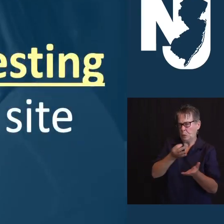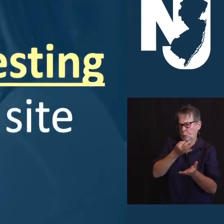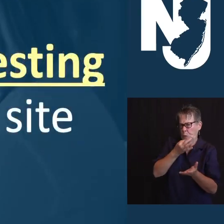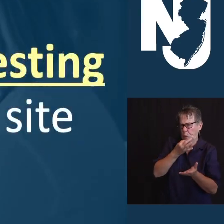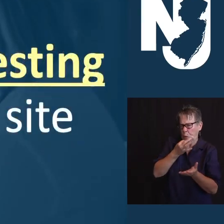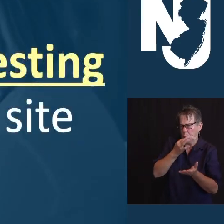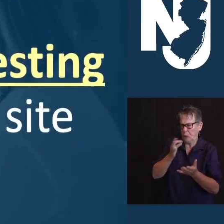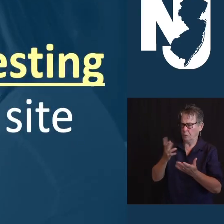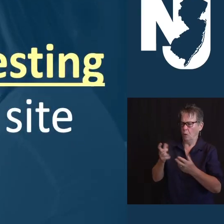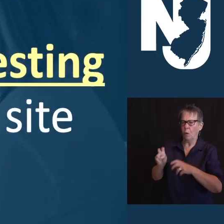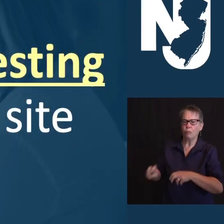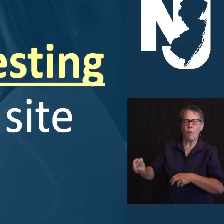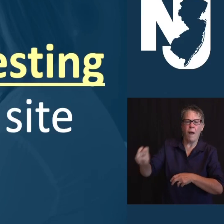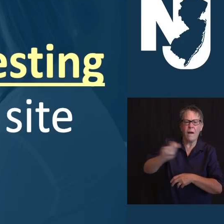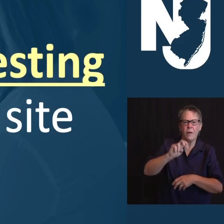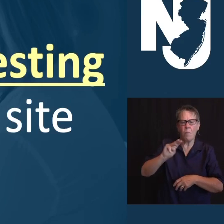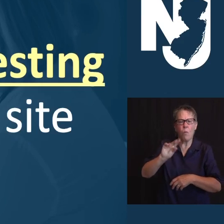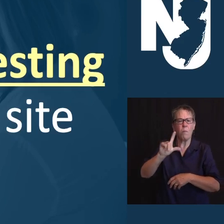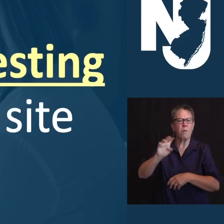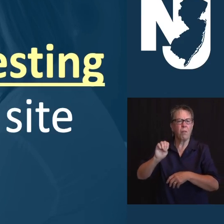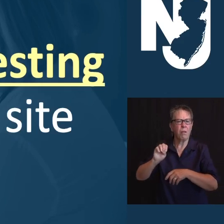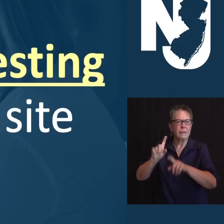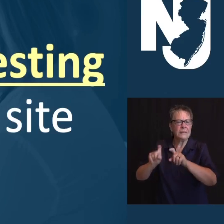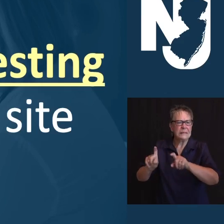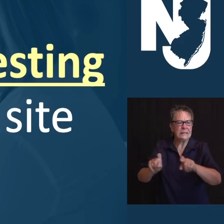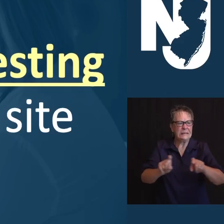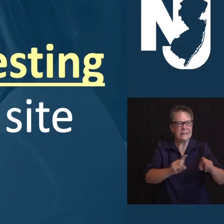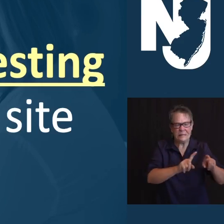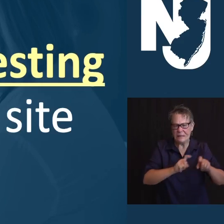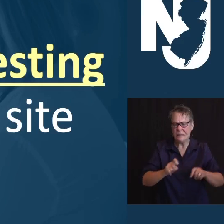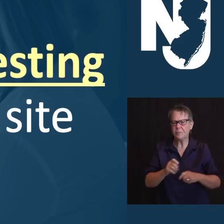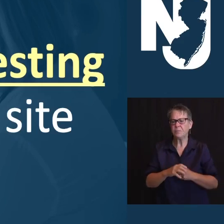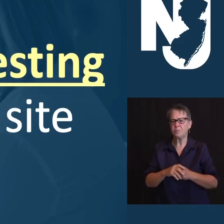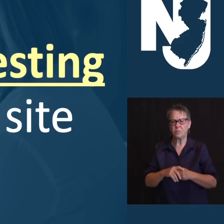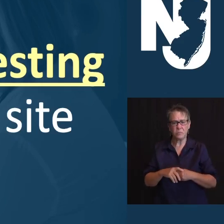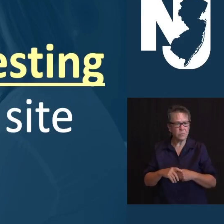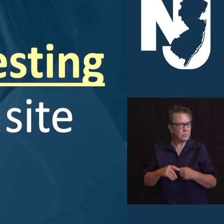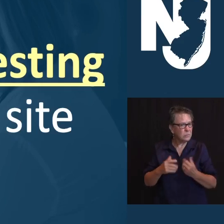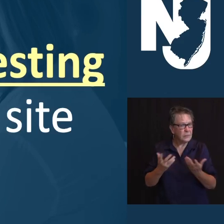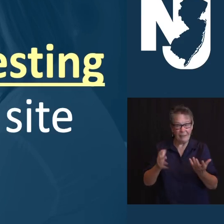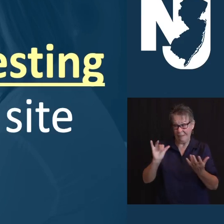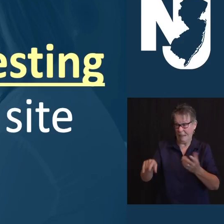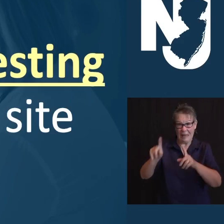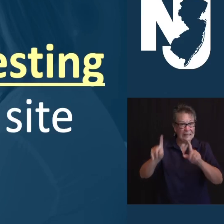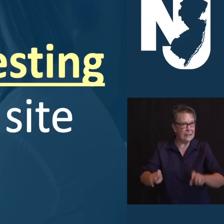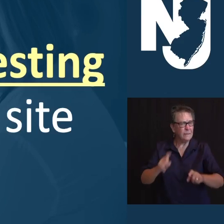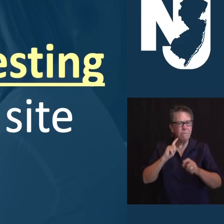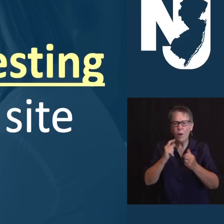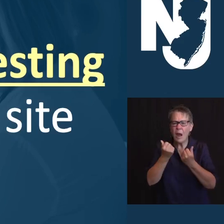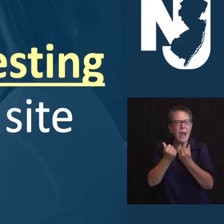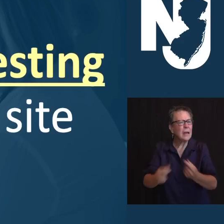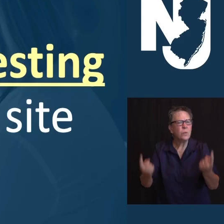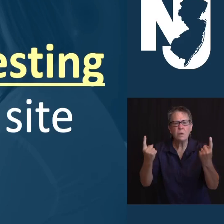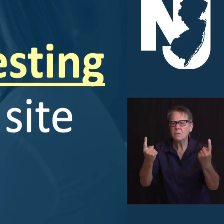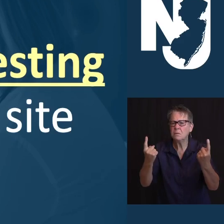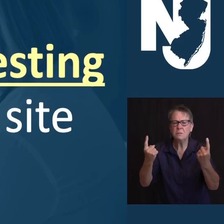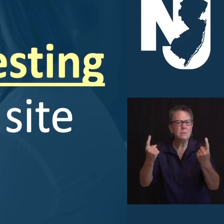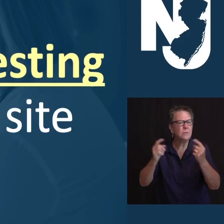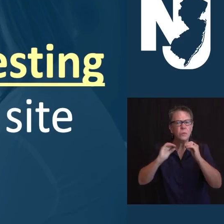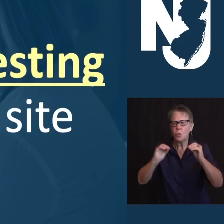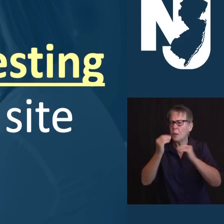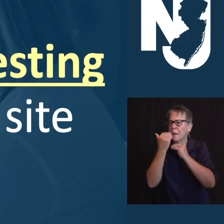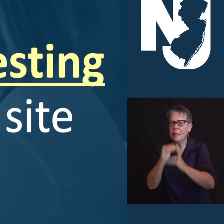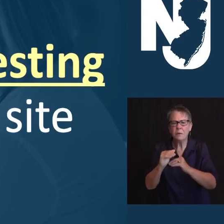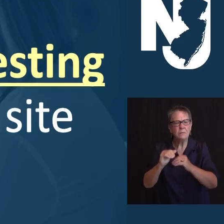testing statewide is available to anyone, and we encourage everyone to get tested. For the location of a site nearest